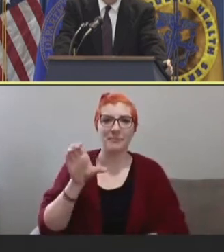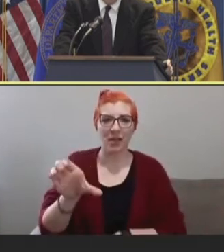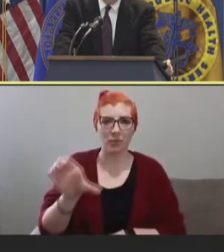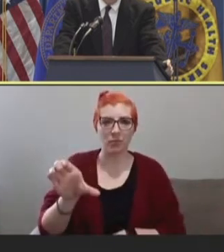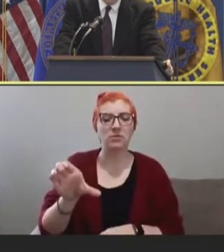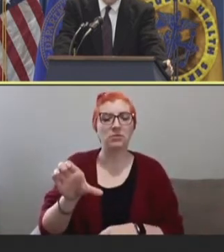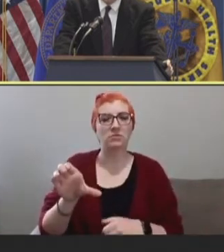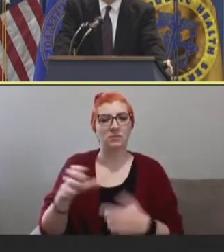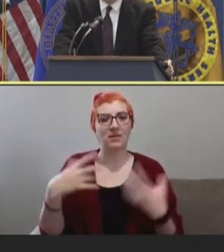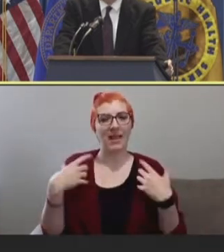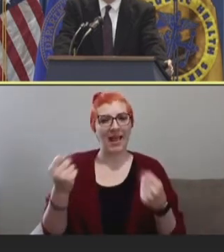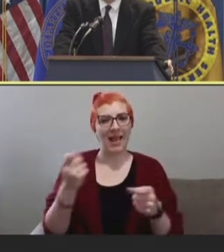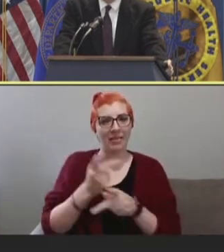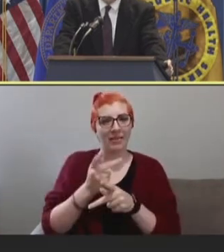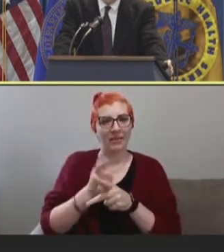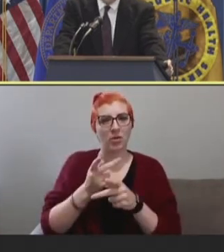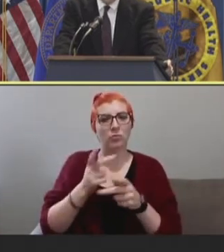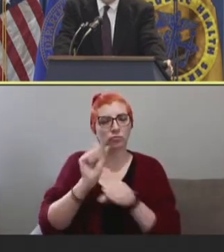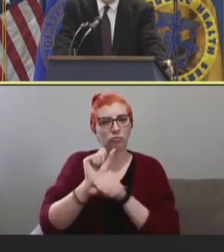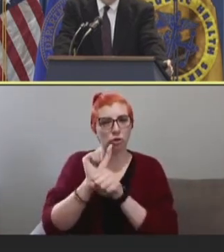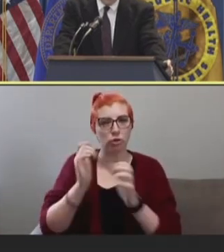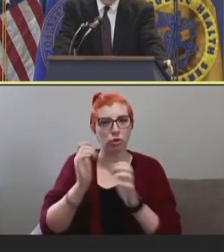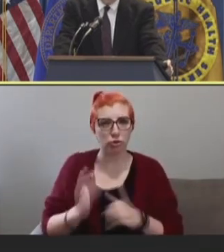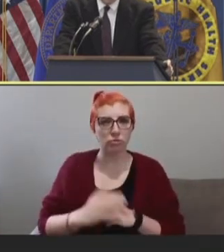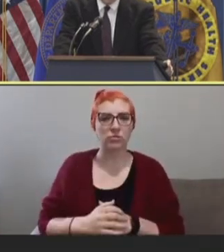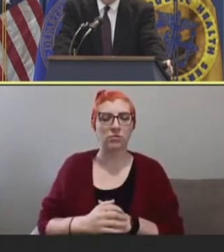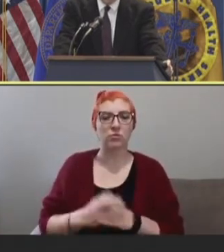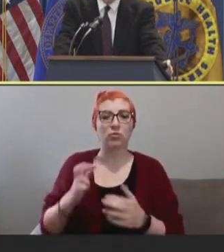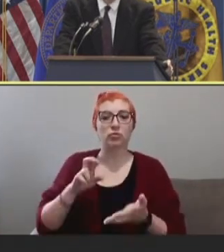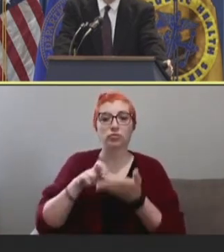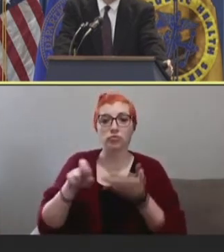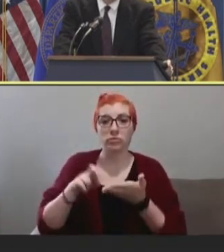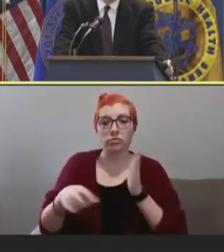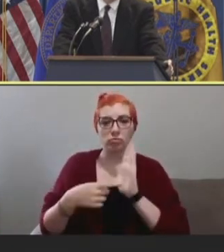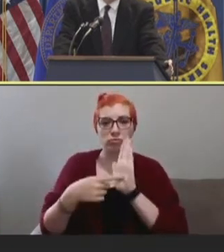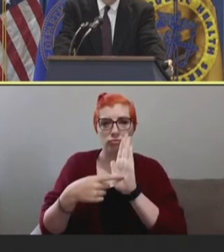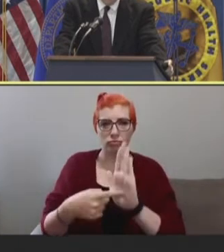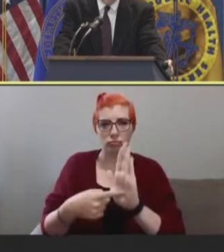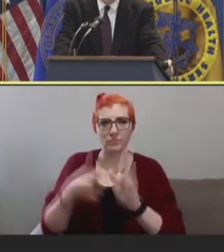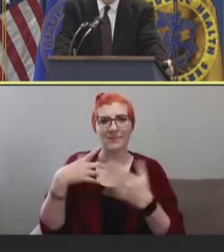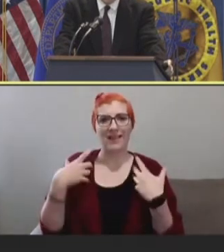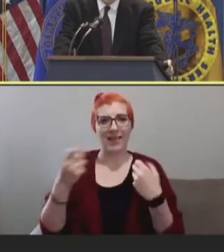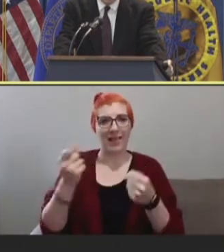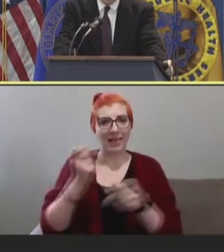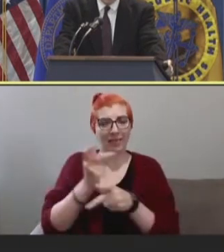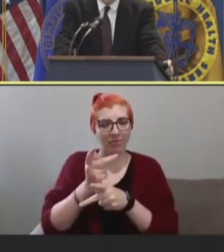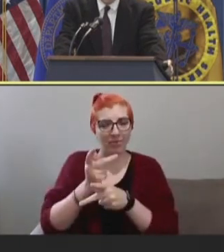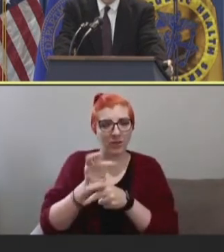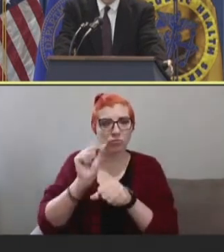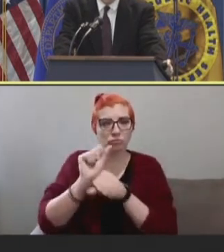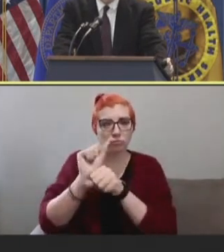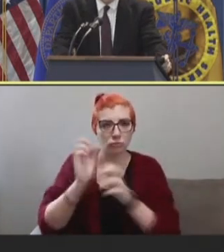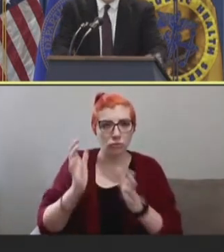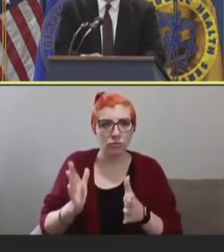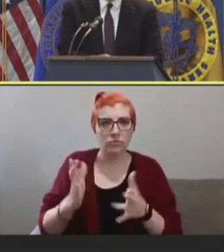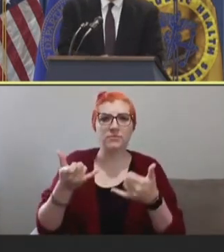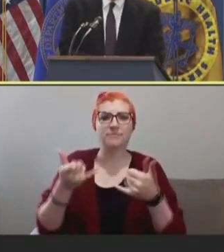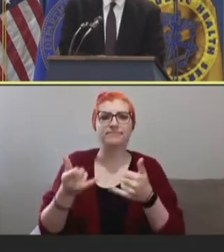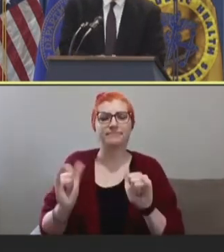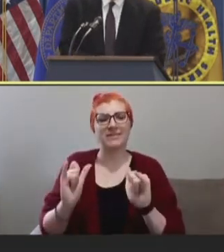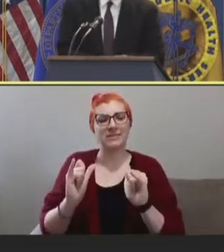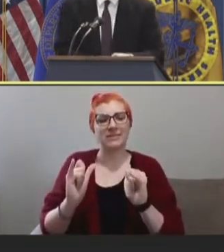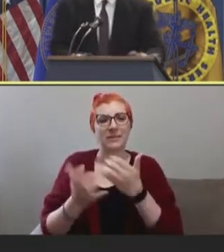healthcare providers. Research has shown that healthcare providers still are the main influencers of